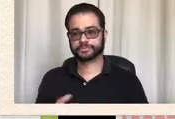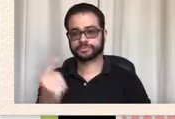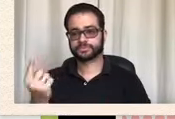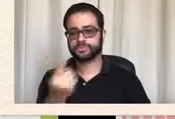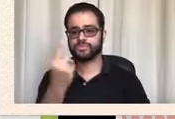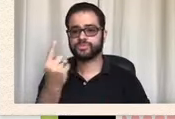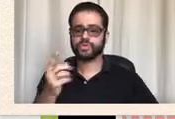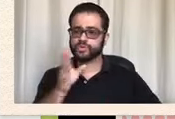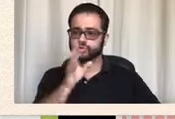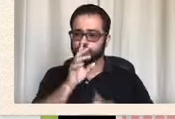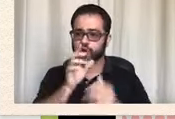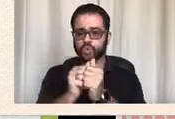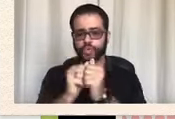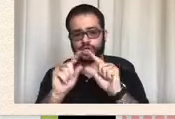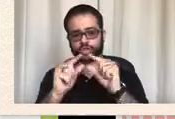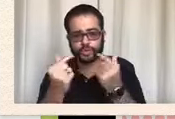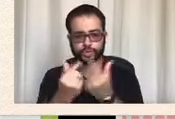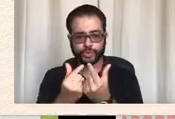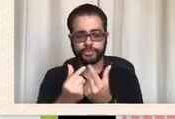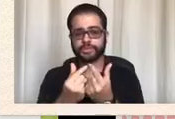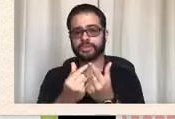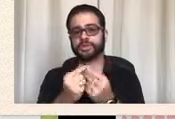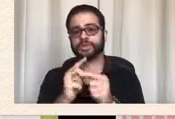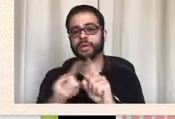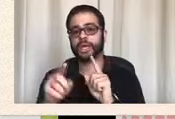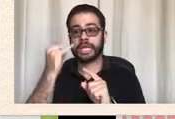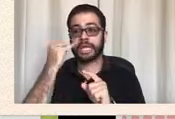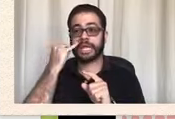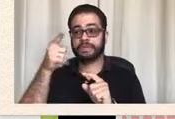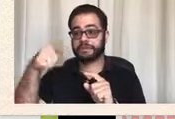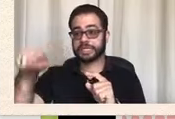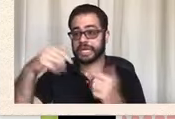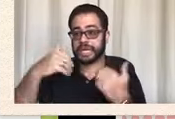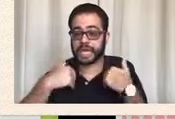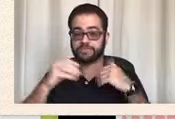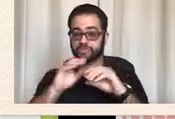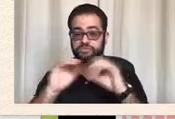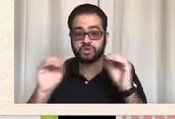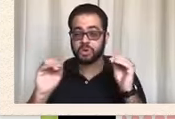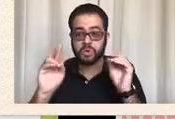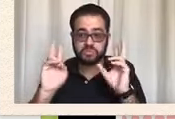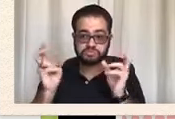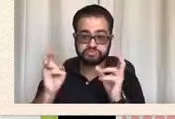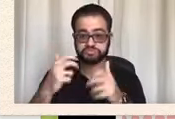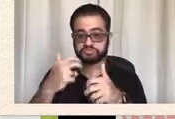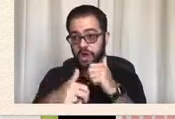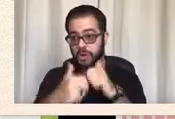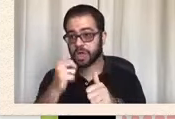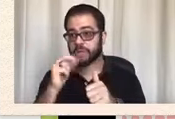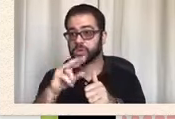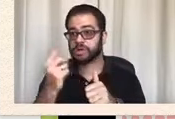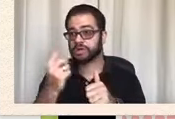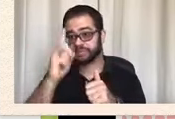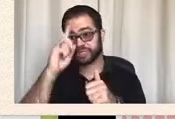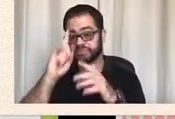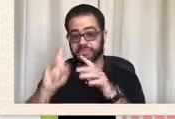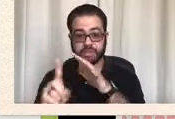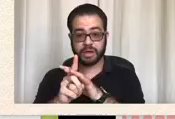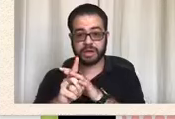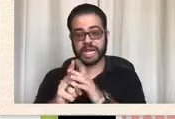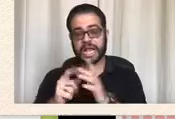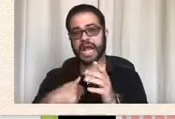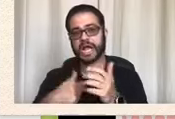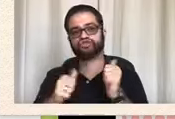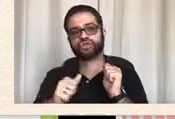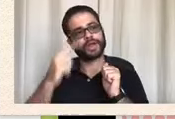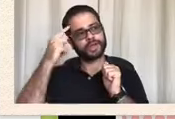if they don't have any good ideas, or something doesn't come up, then I try to think of things that I've been